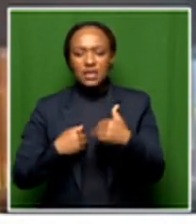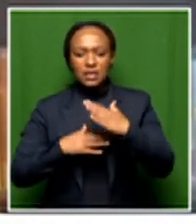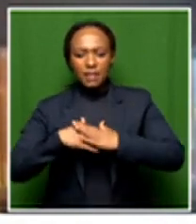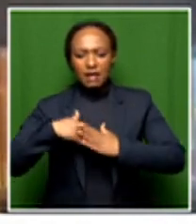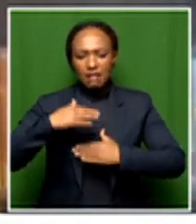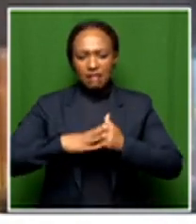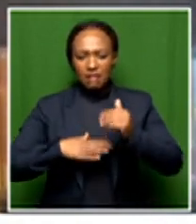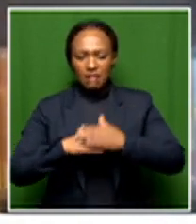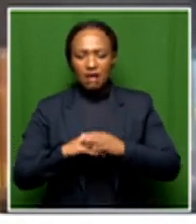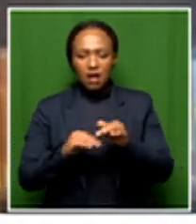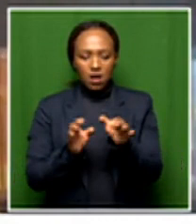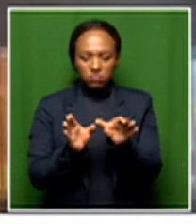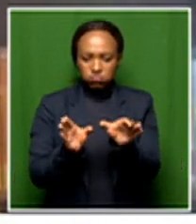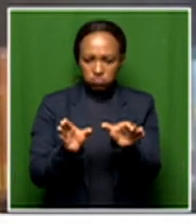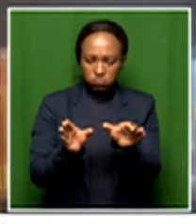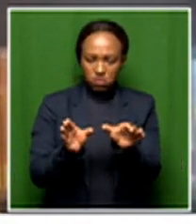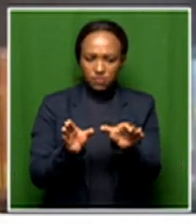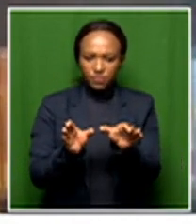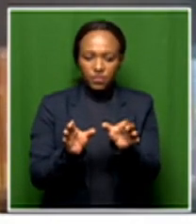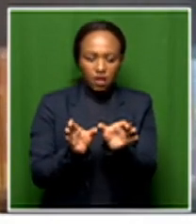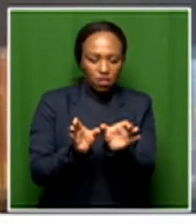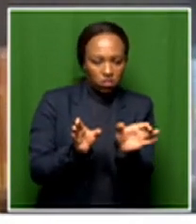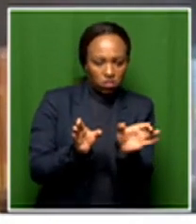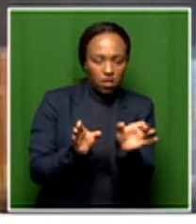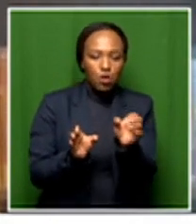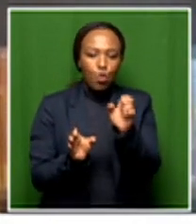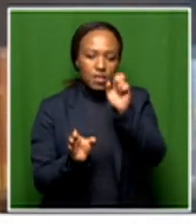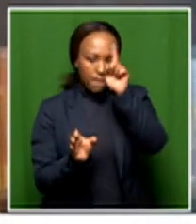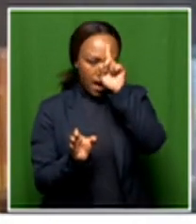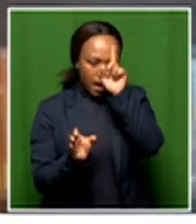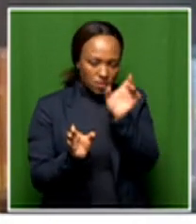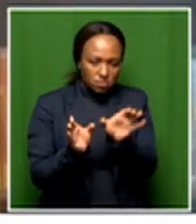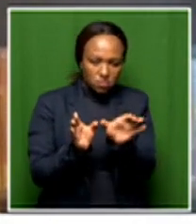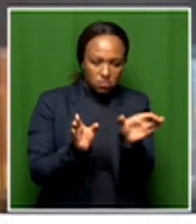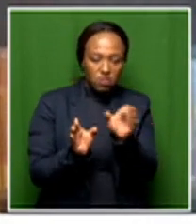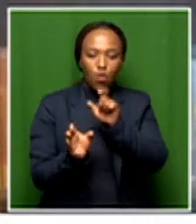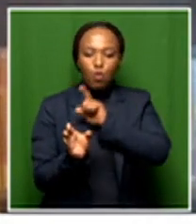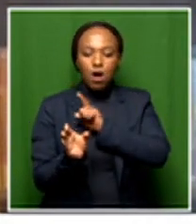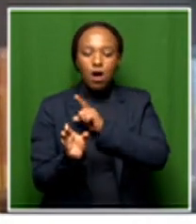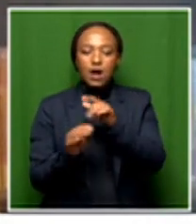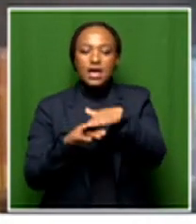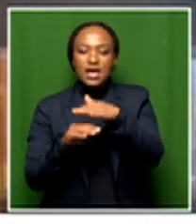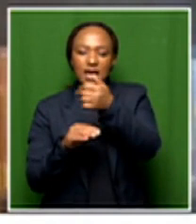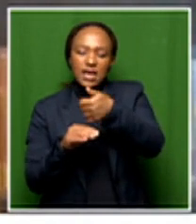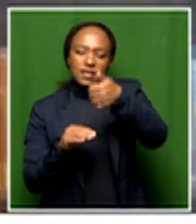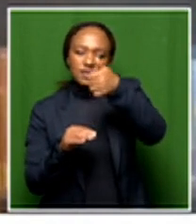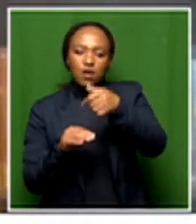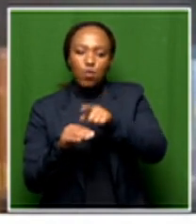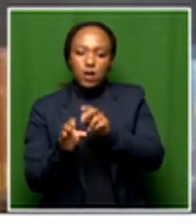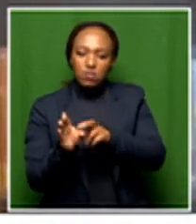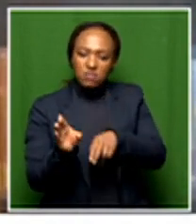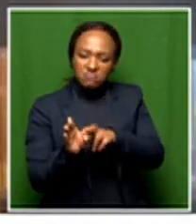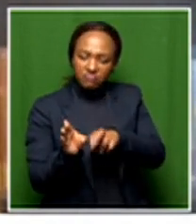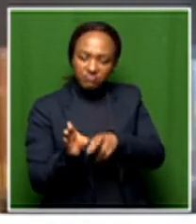another component, a small black component, on the basis of the presence of these leaders who are now leaving